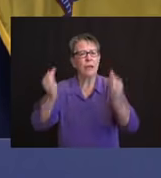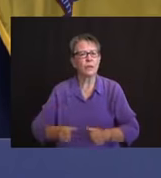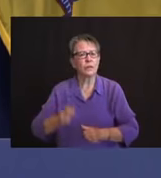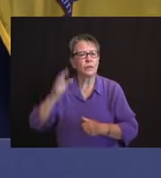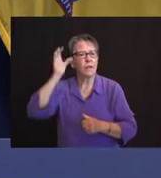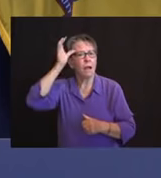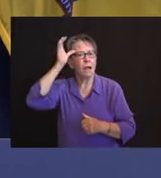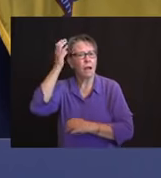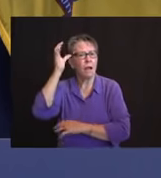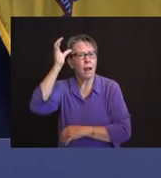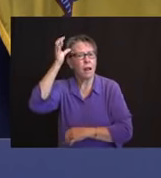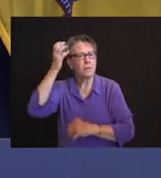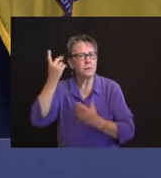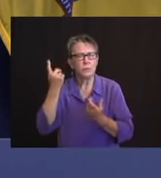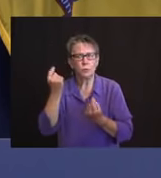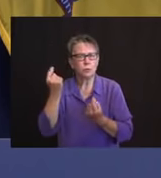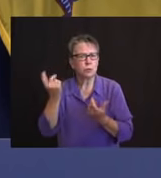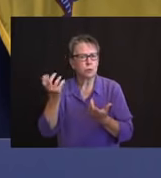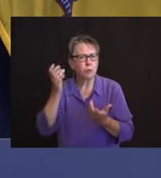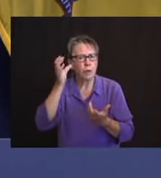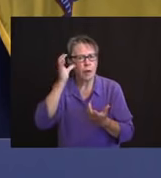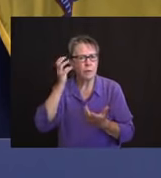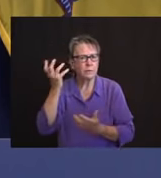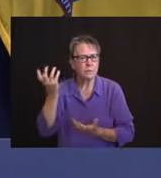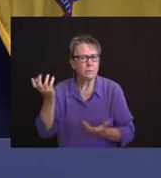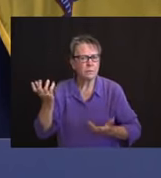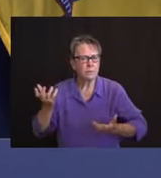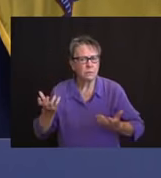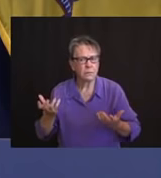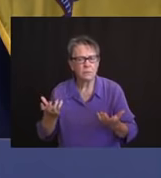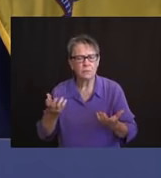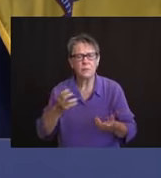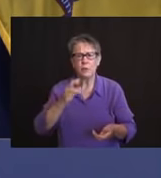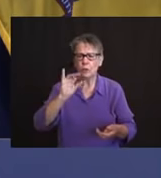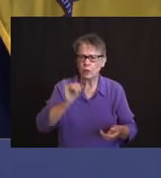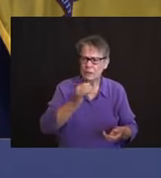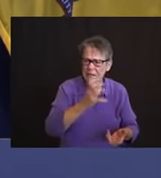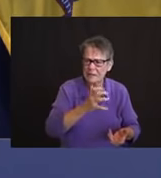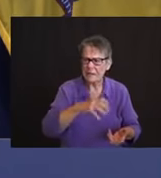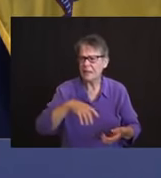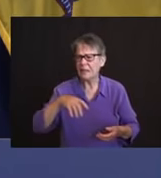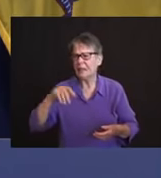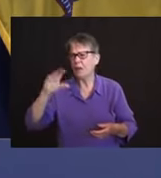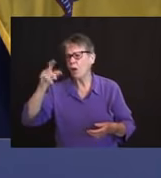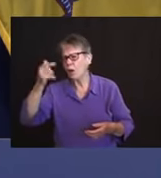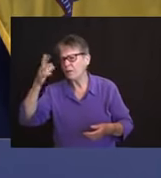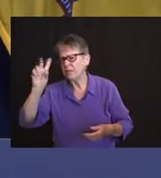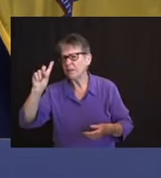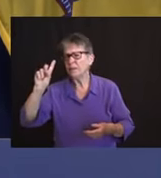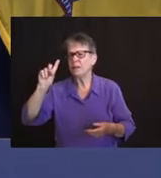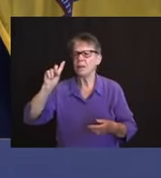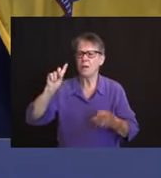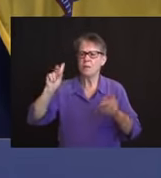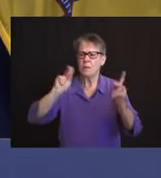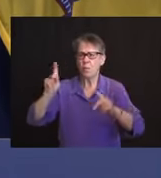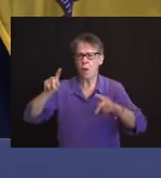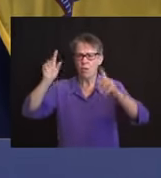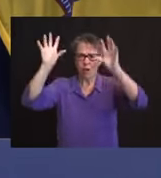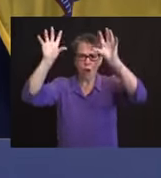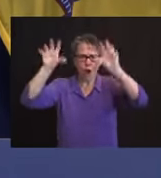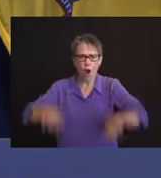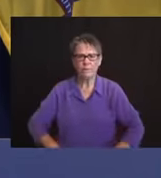their statues. In Jersey City and Ocean Township, local groups are calling for the removal of said statues. I